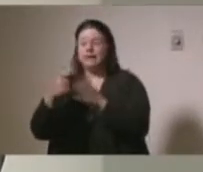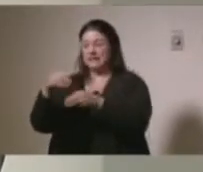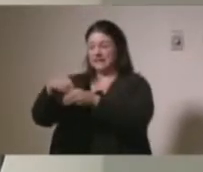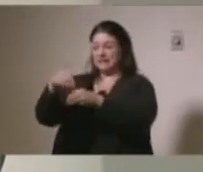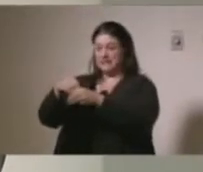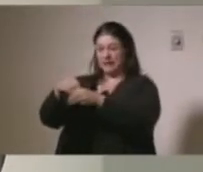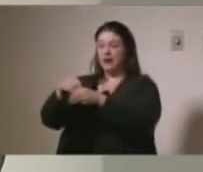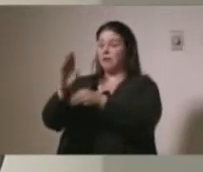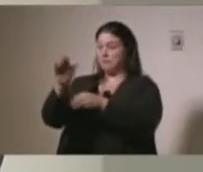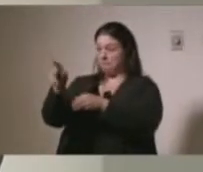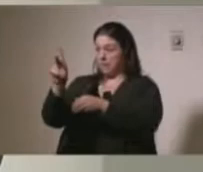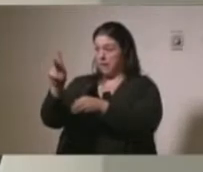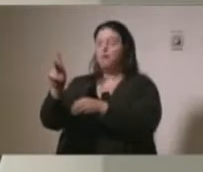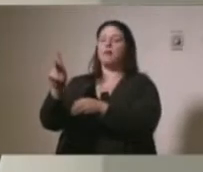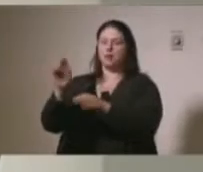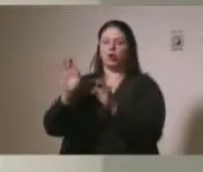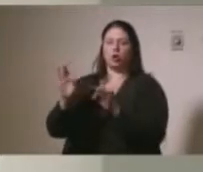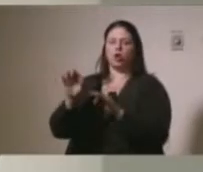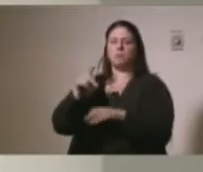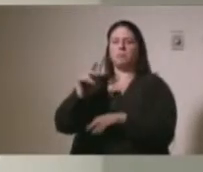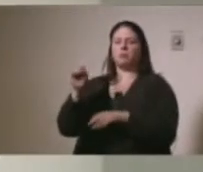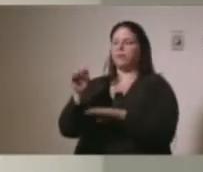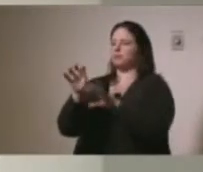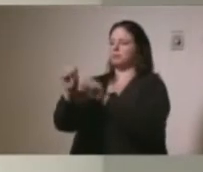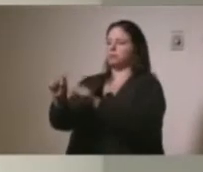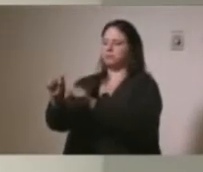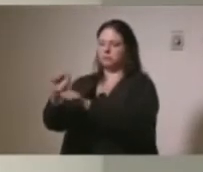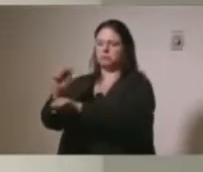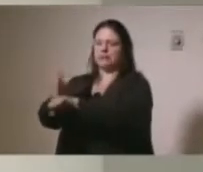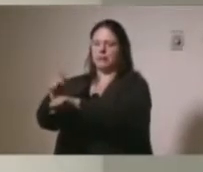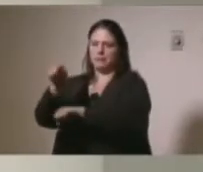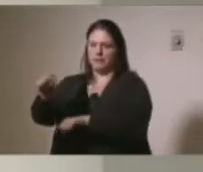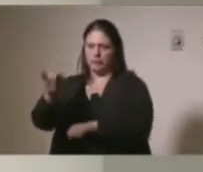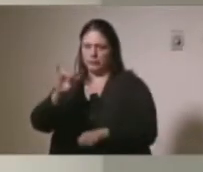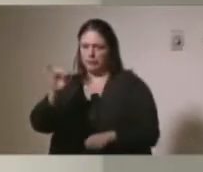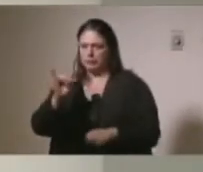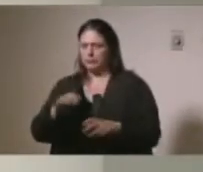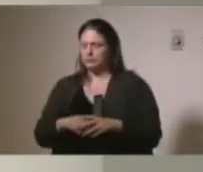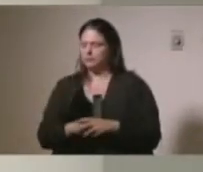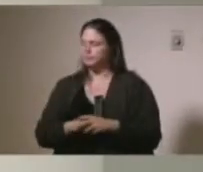them, and that's where the postal services will be.